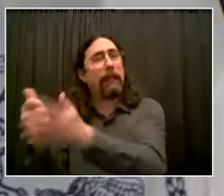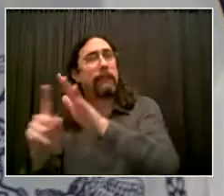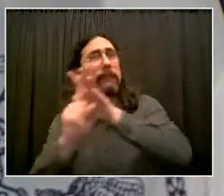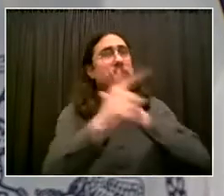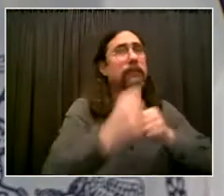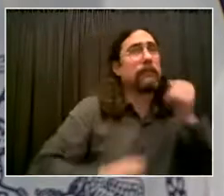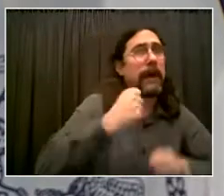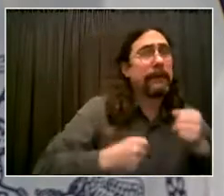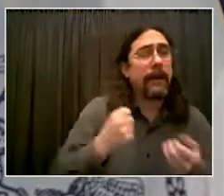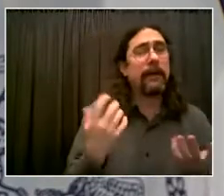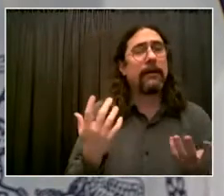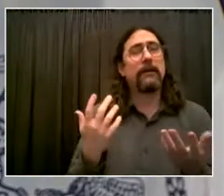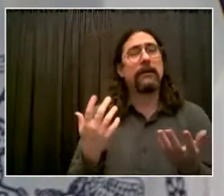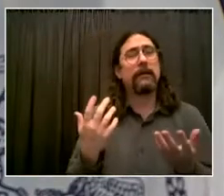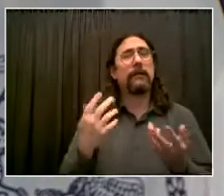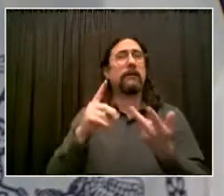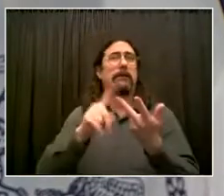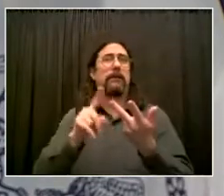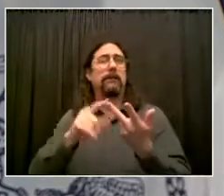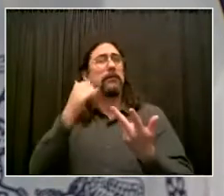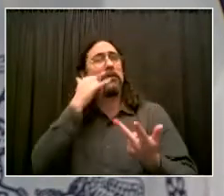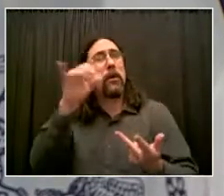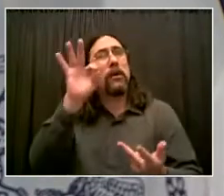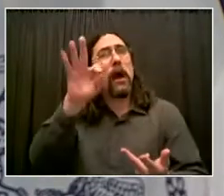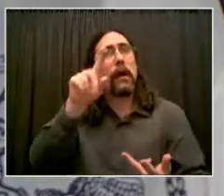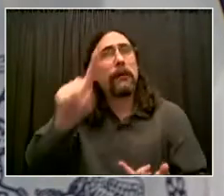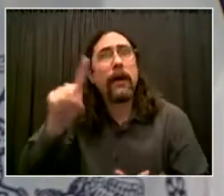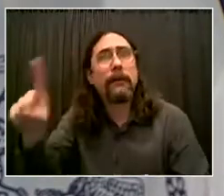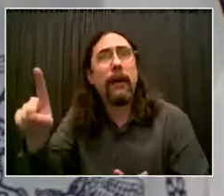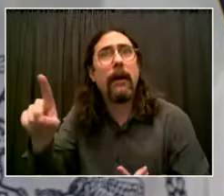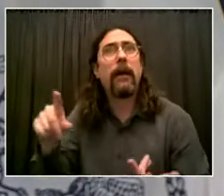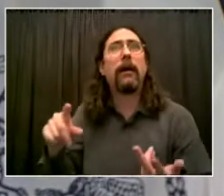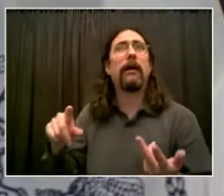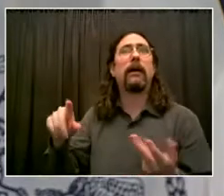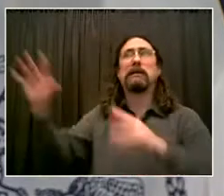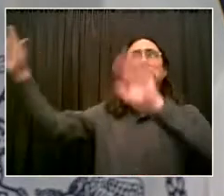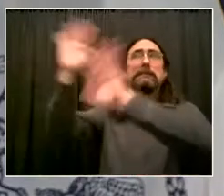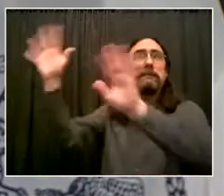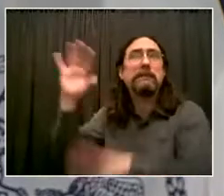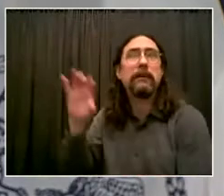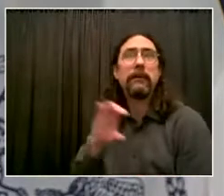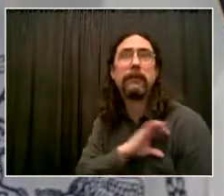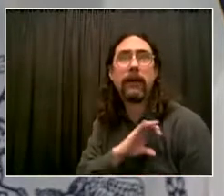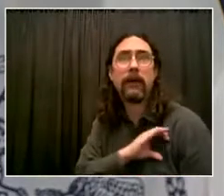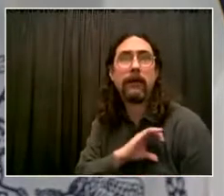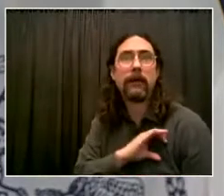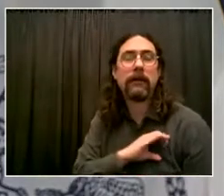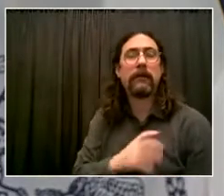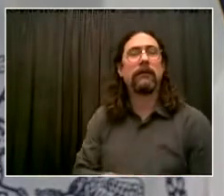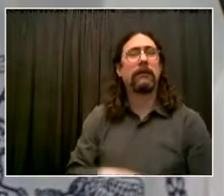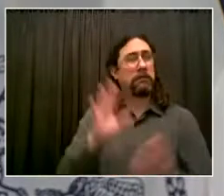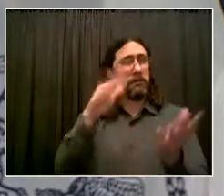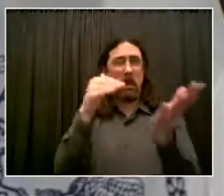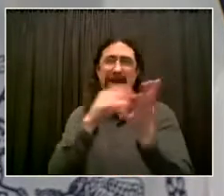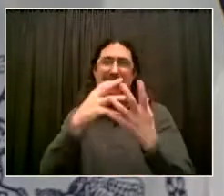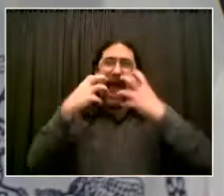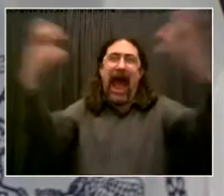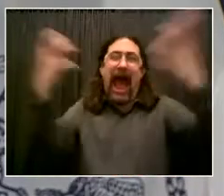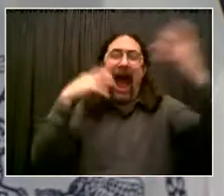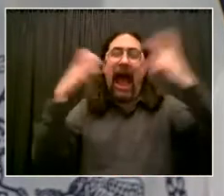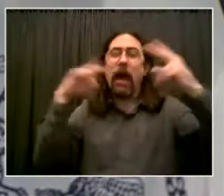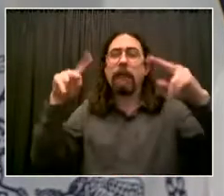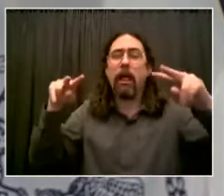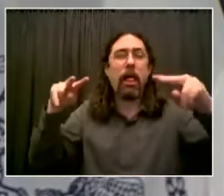drawing attention and not just letting it go on is powerful. That would be my advice. Go ahead, Jeff.